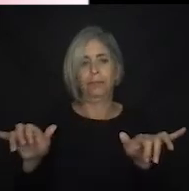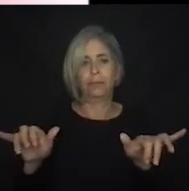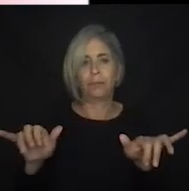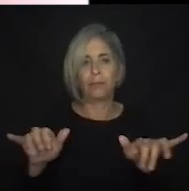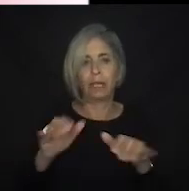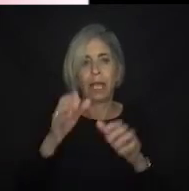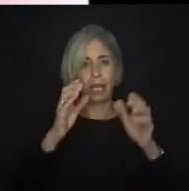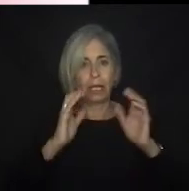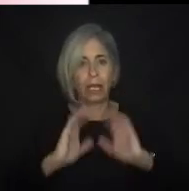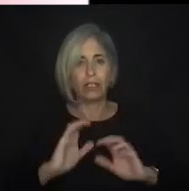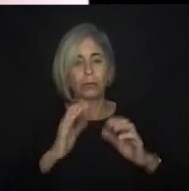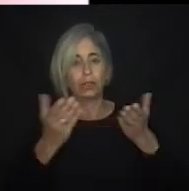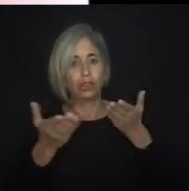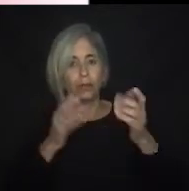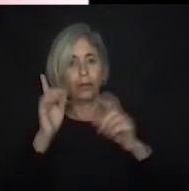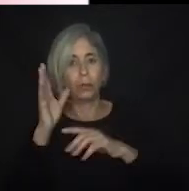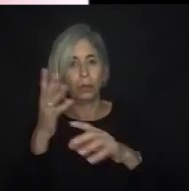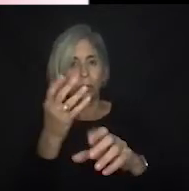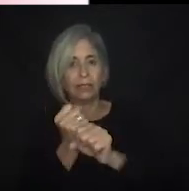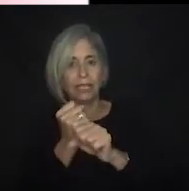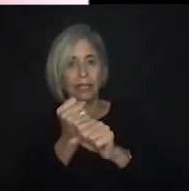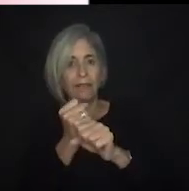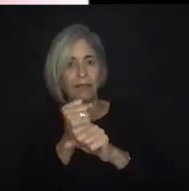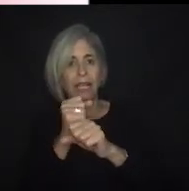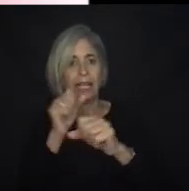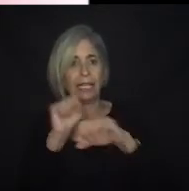server will receive and send our video data.